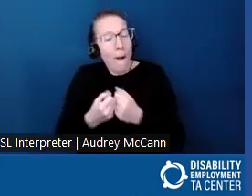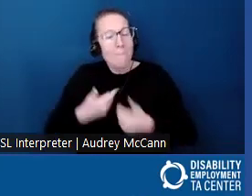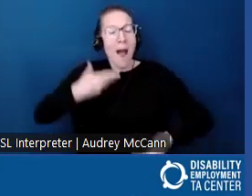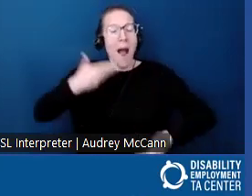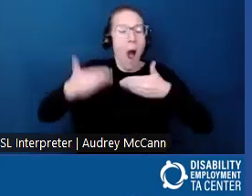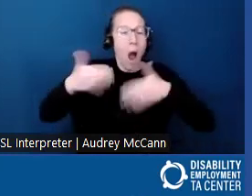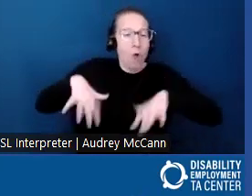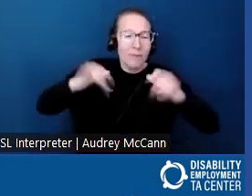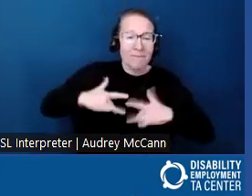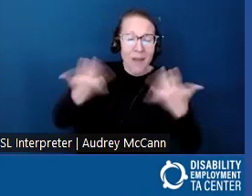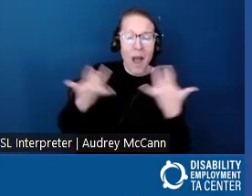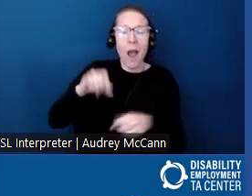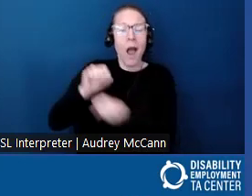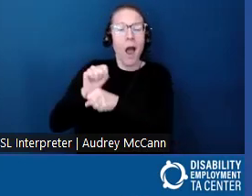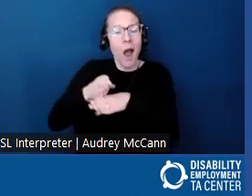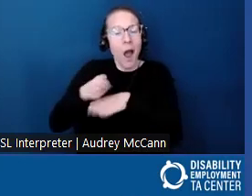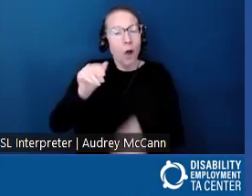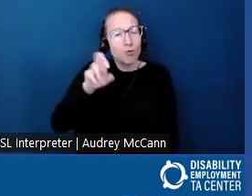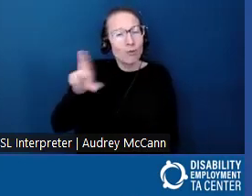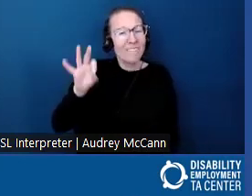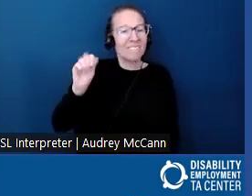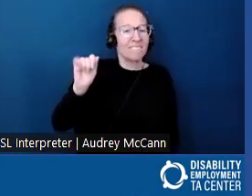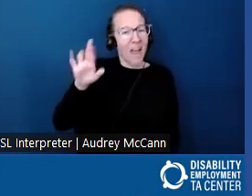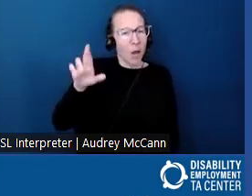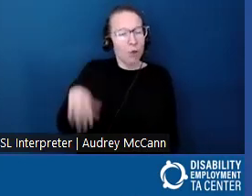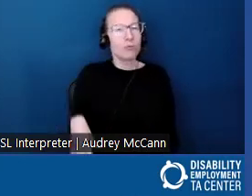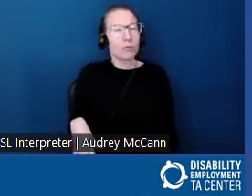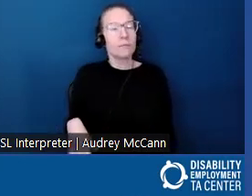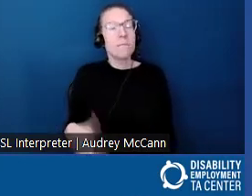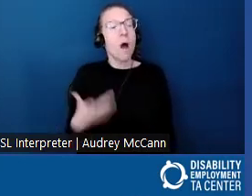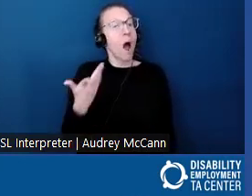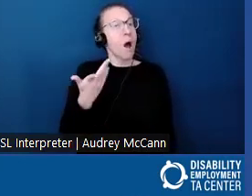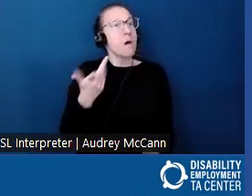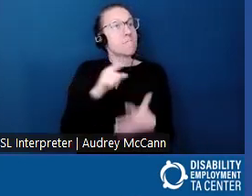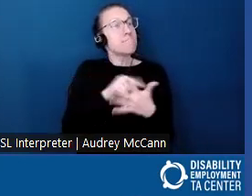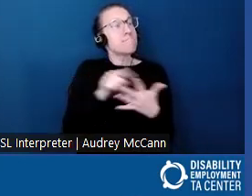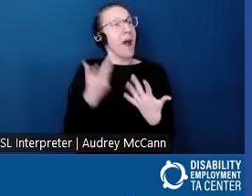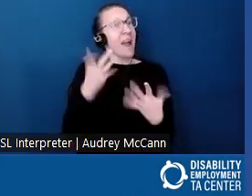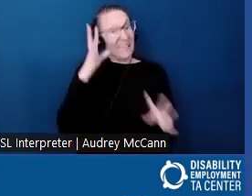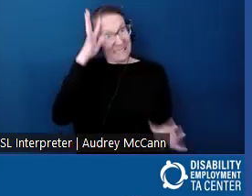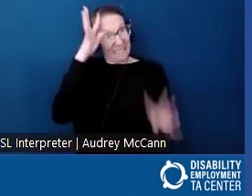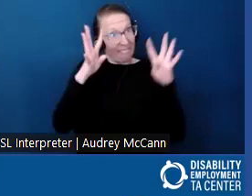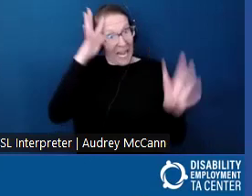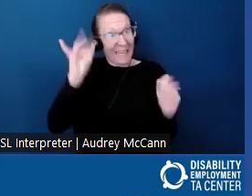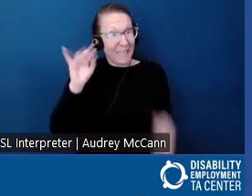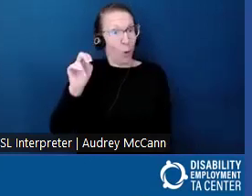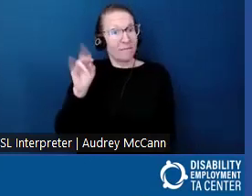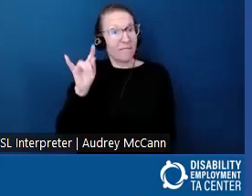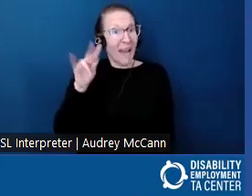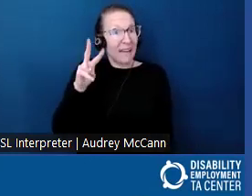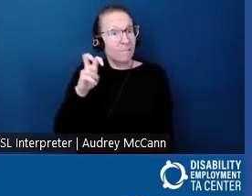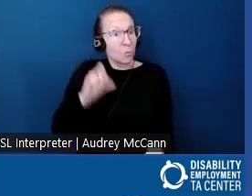career fairs. As far as some of the innovative practices, from our business services team, I